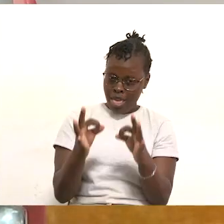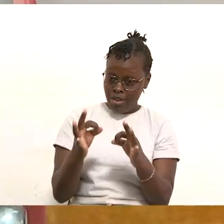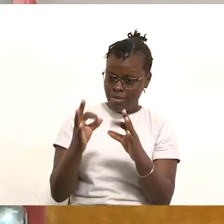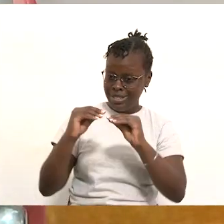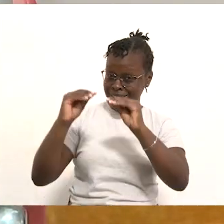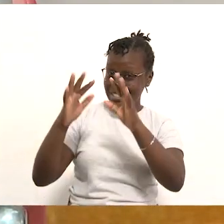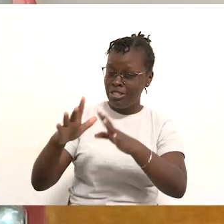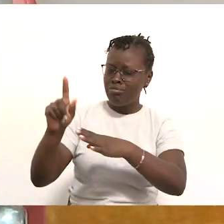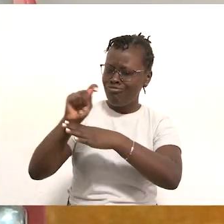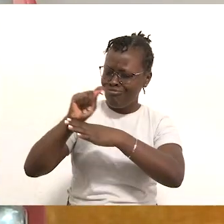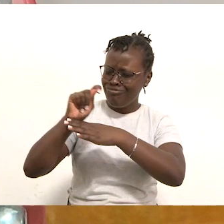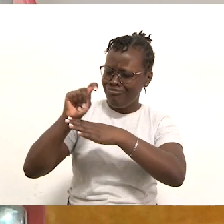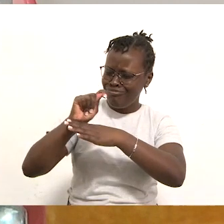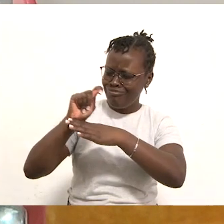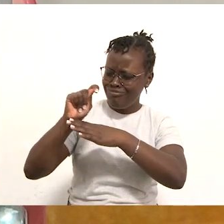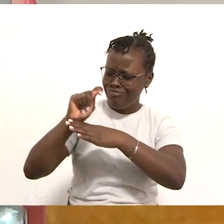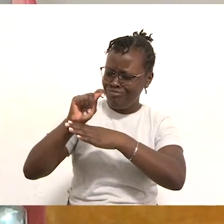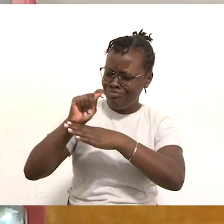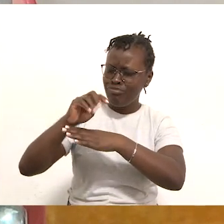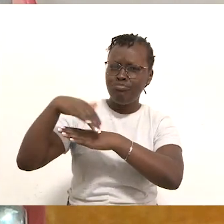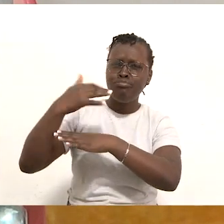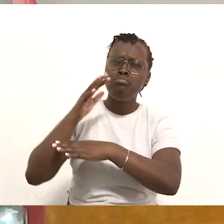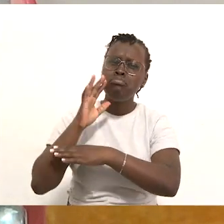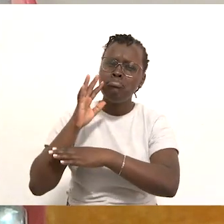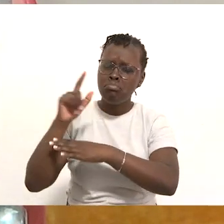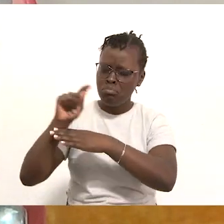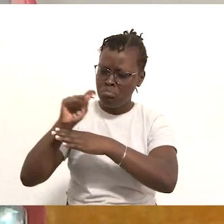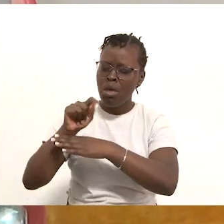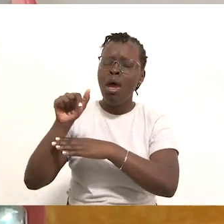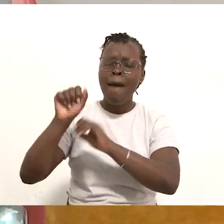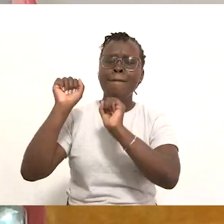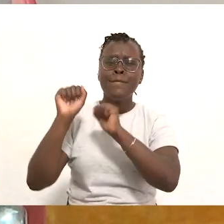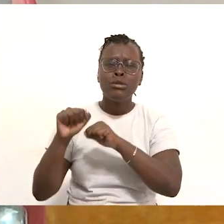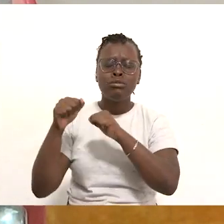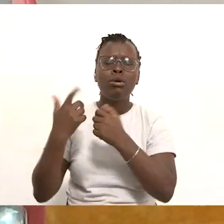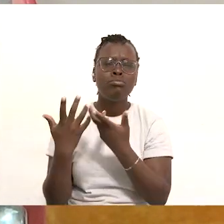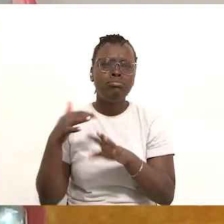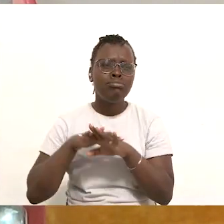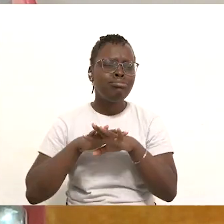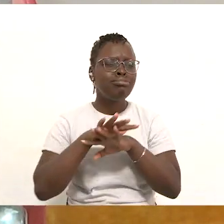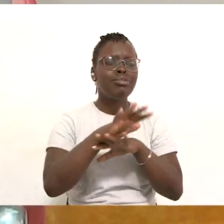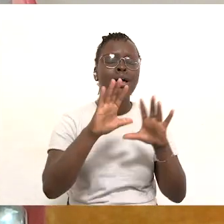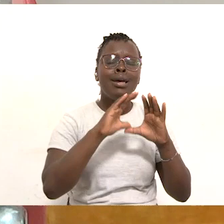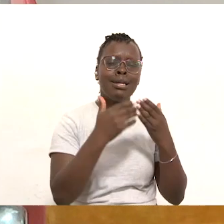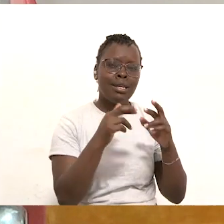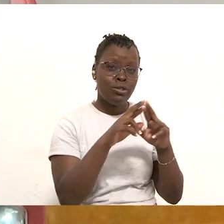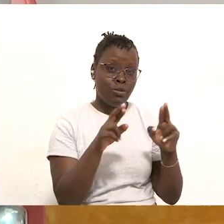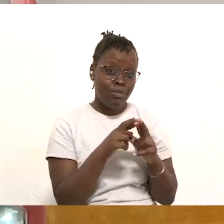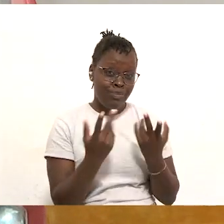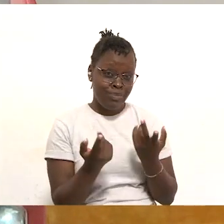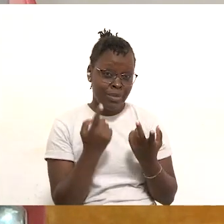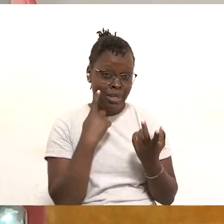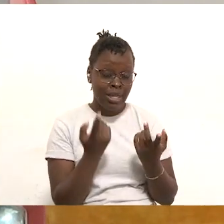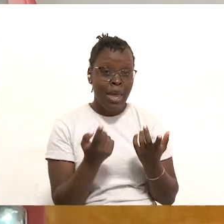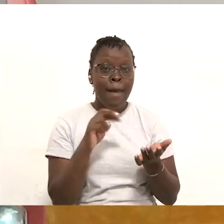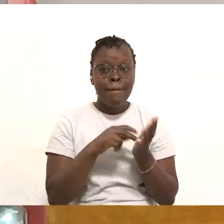are well skilled and frequently skilled, they will be able to match, I don't know how to put it, but they'll be able to match the